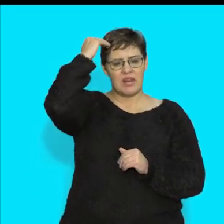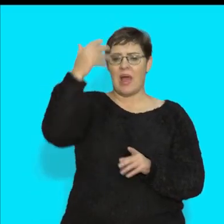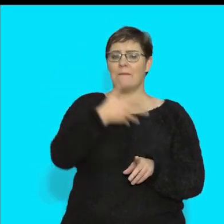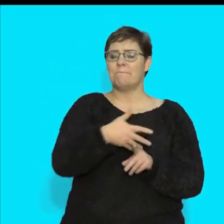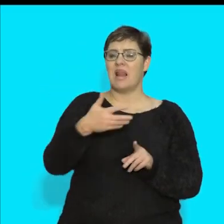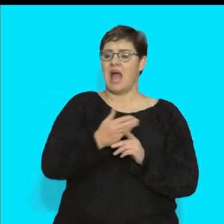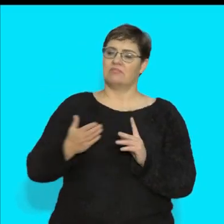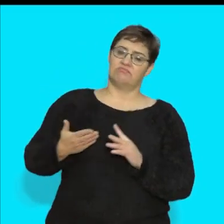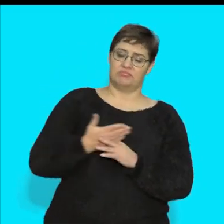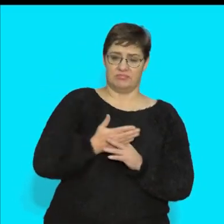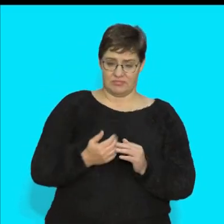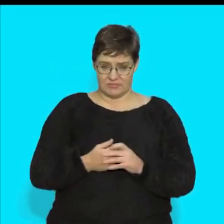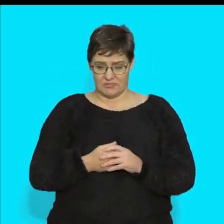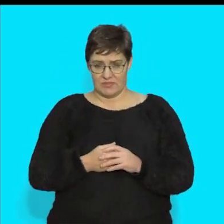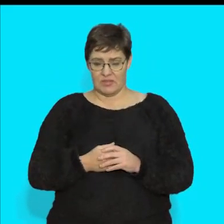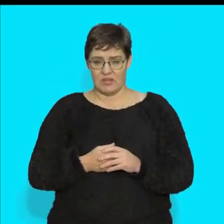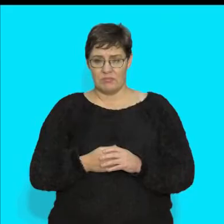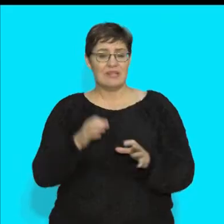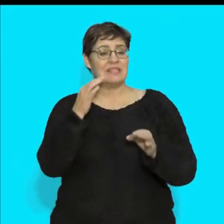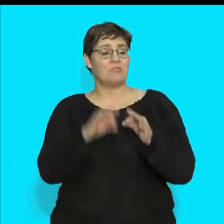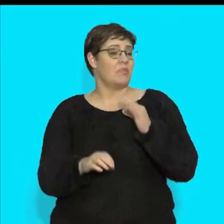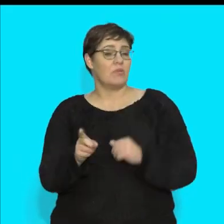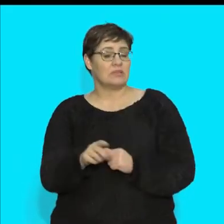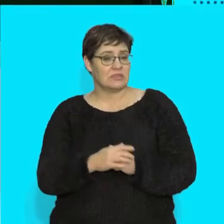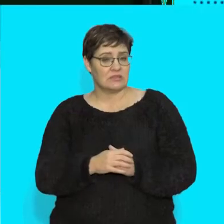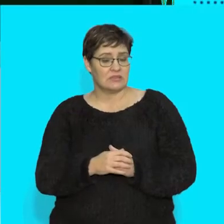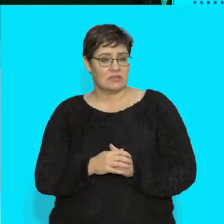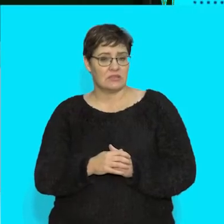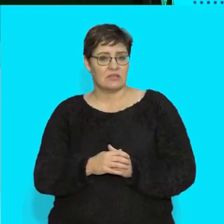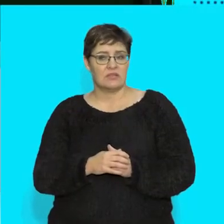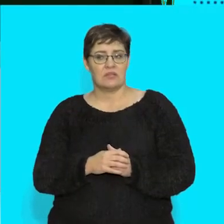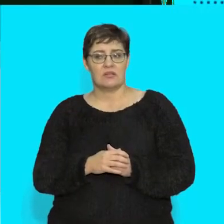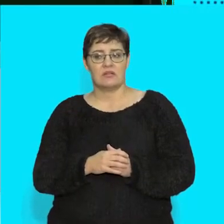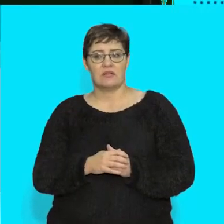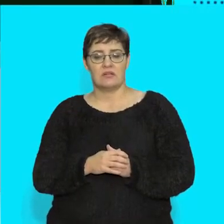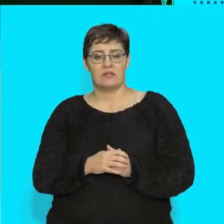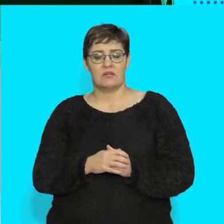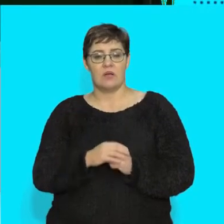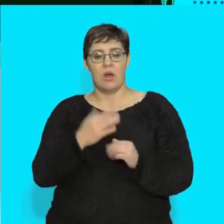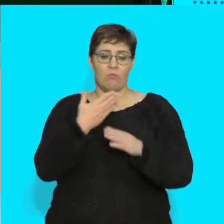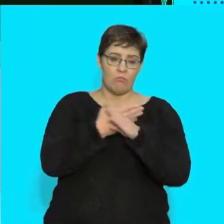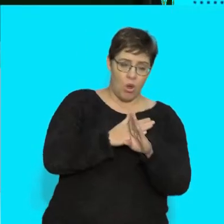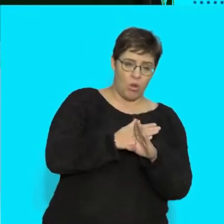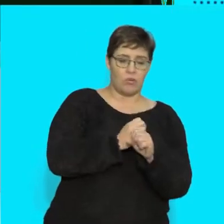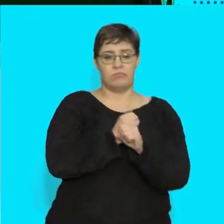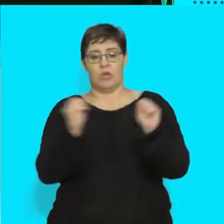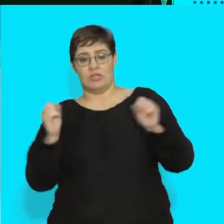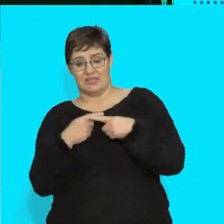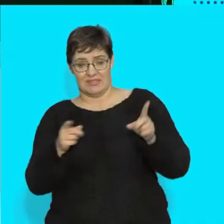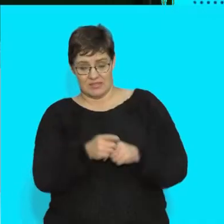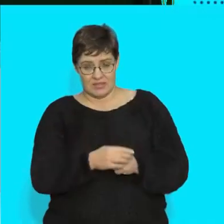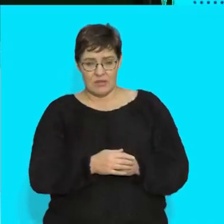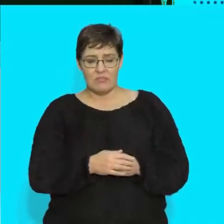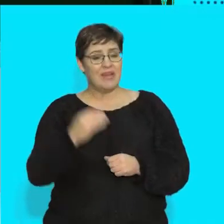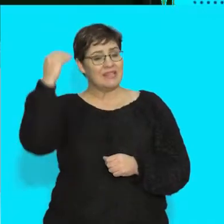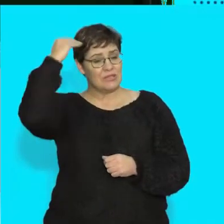is interrupted. Very simply, what will happen? It will burst or it will block. So the tissue,